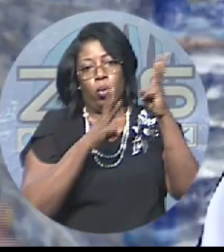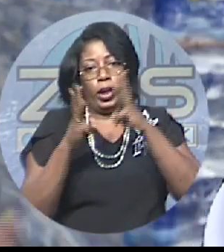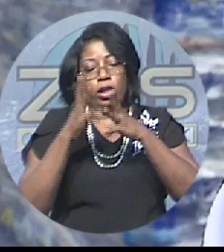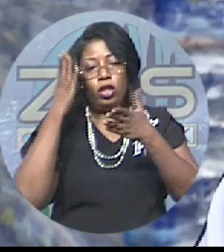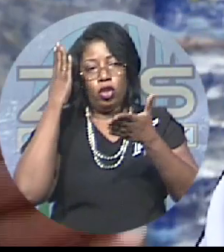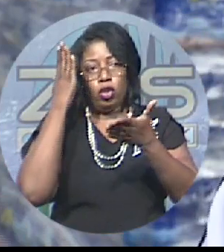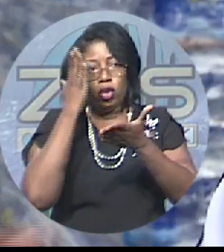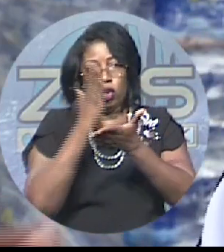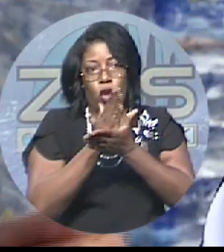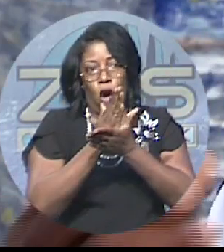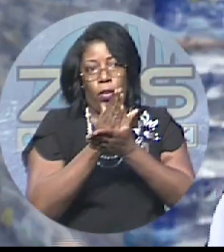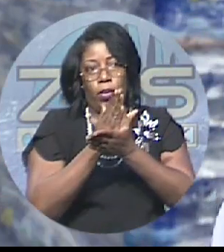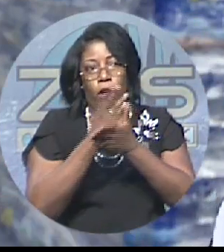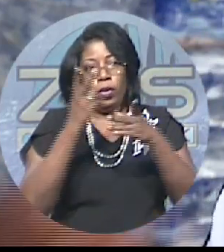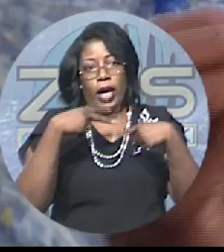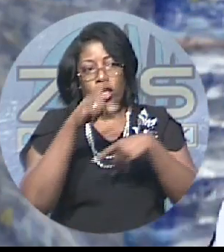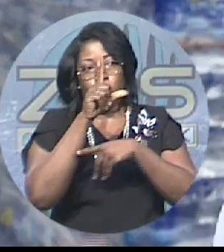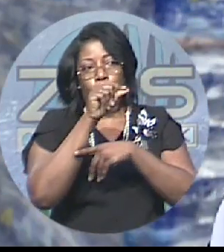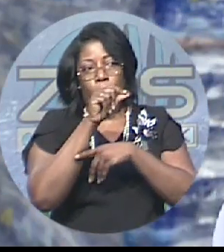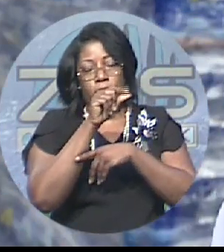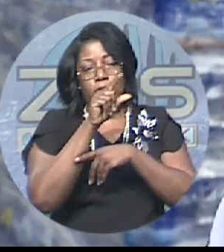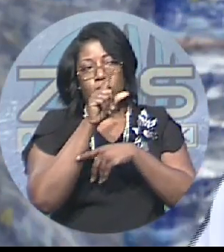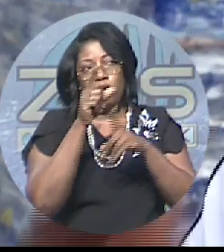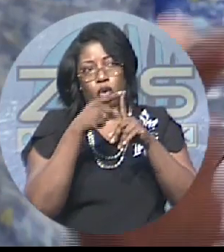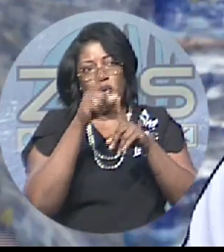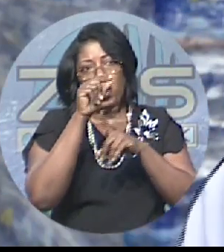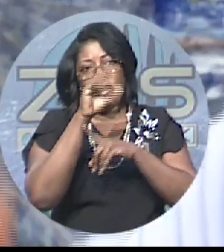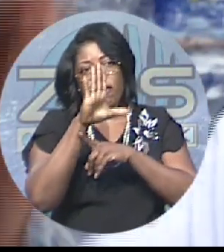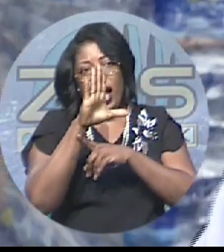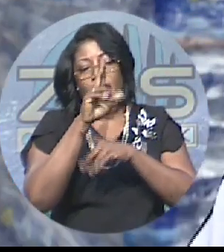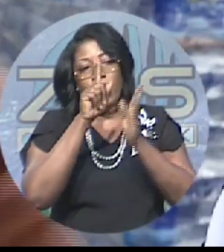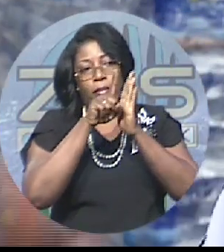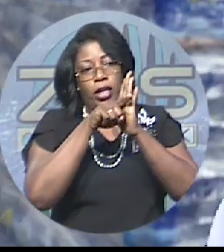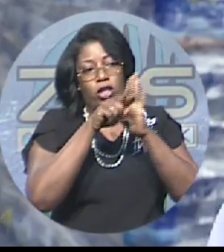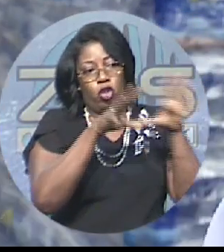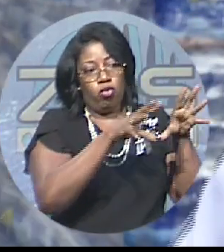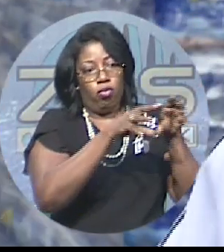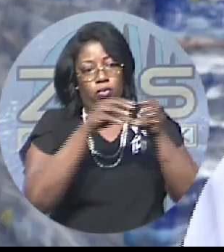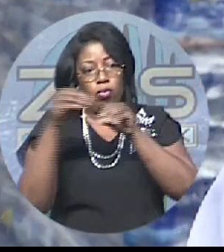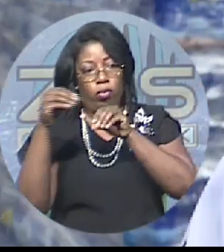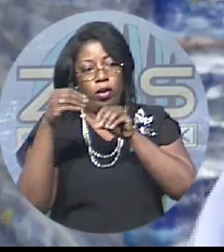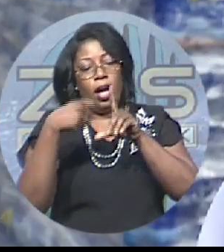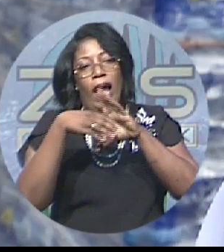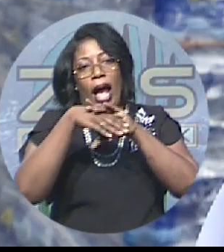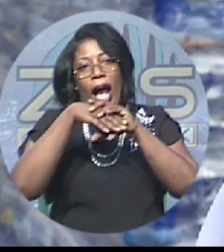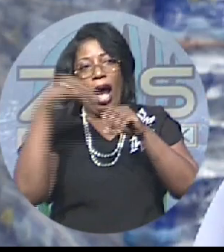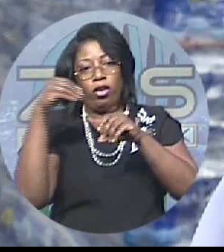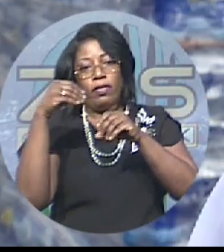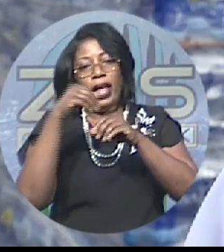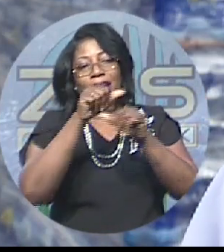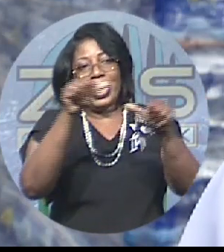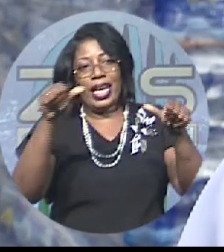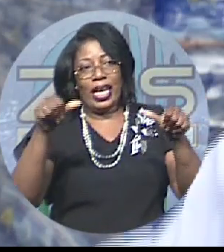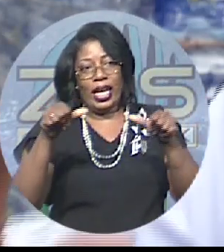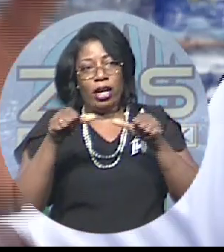us 20 to 25 minutes, the most, to get out of every area that was already